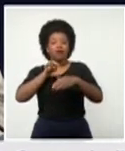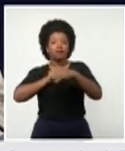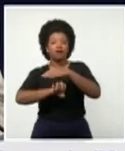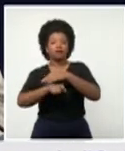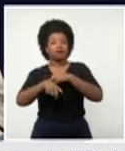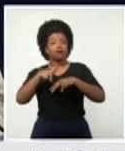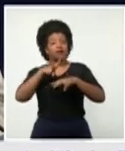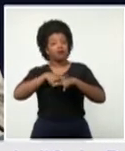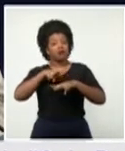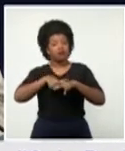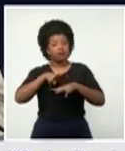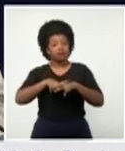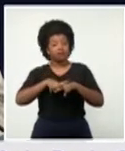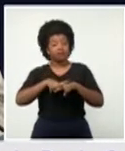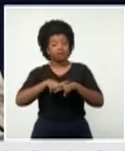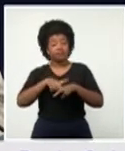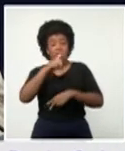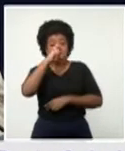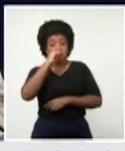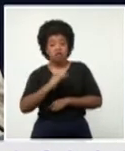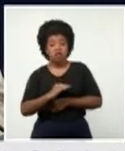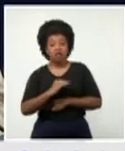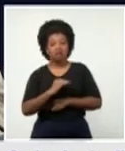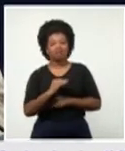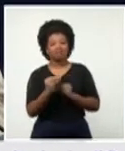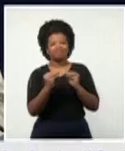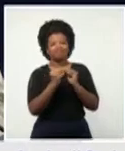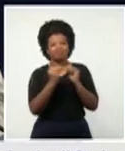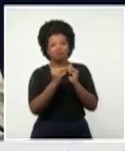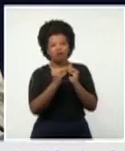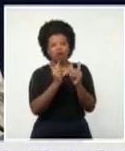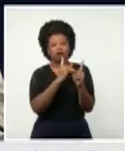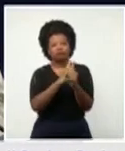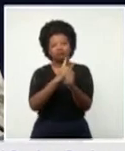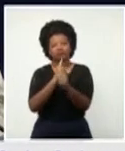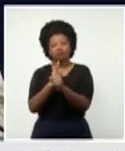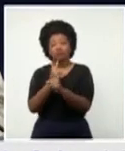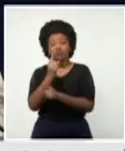Este municipality, a confirmed case contact.